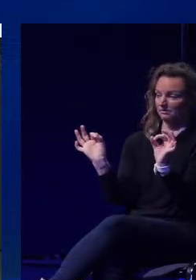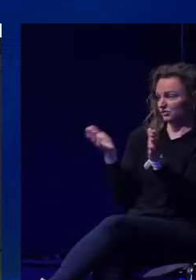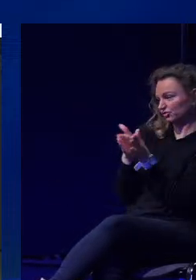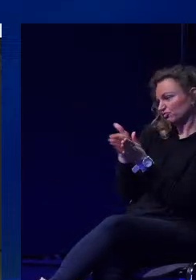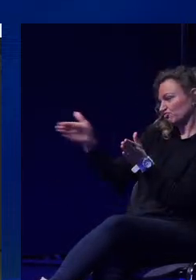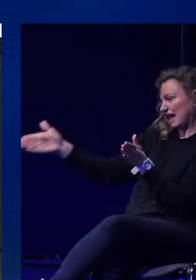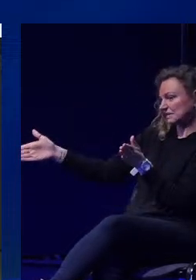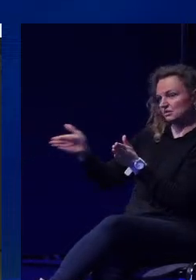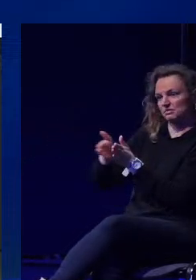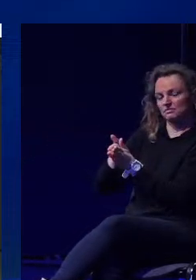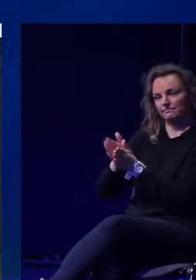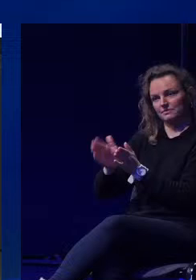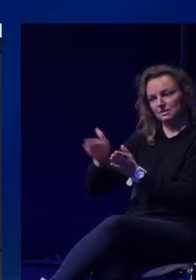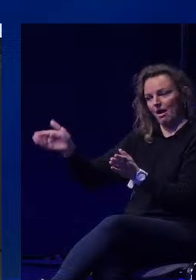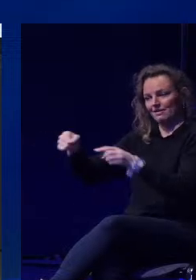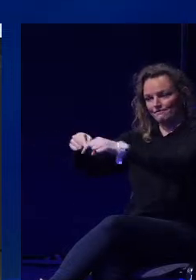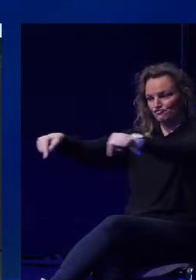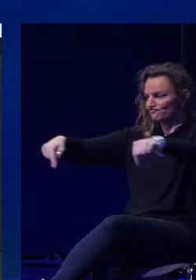so much.